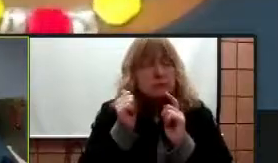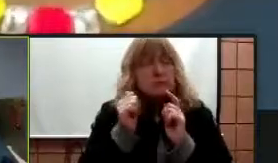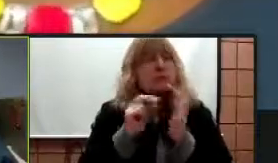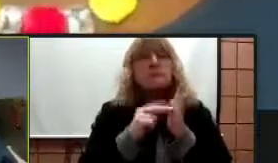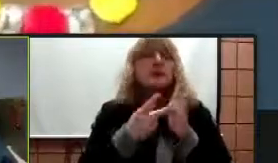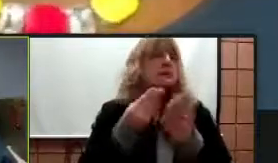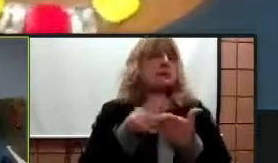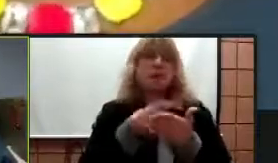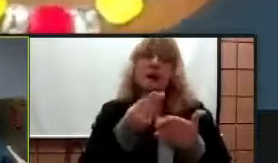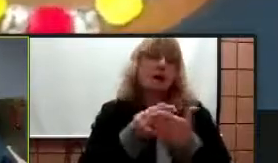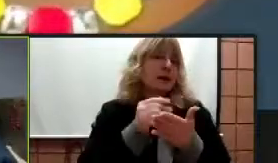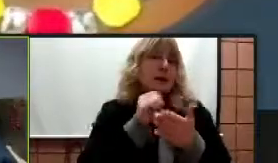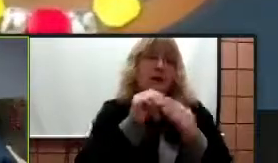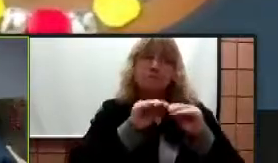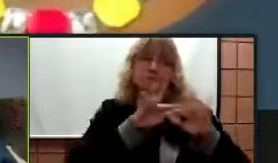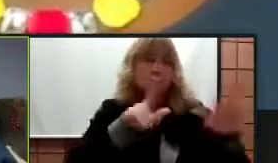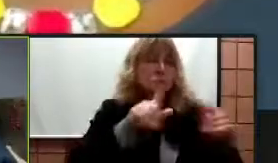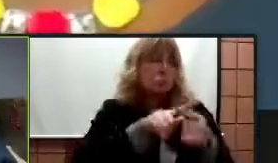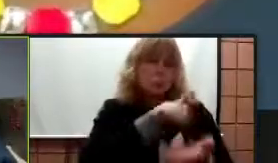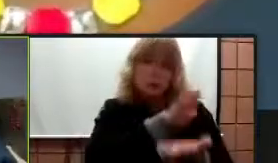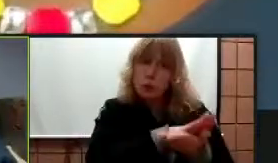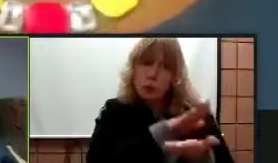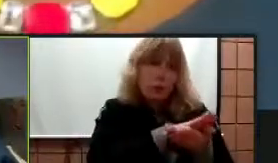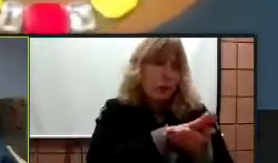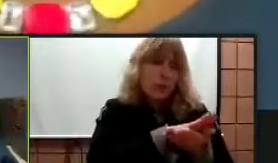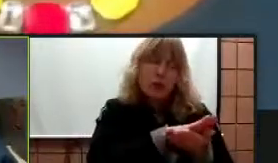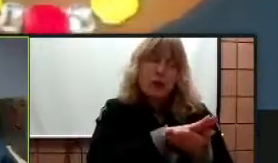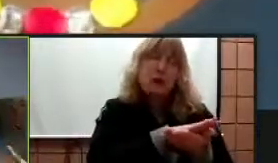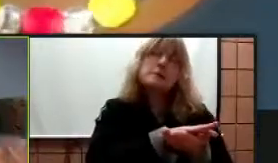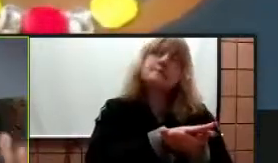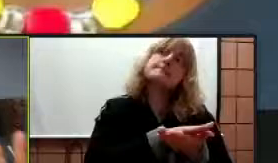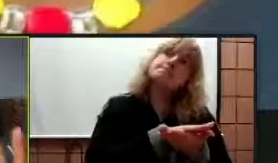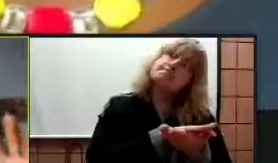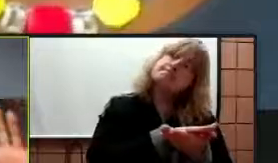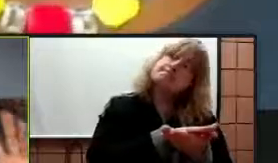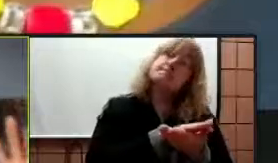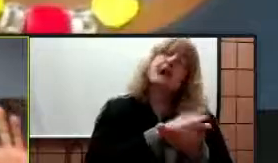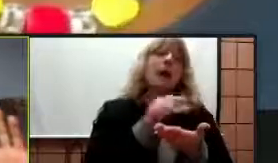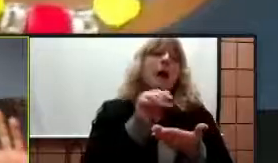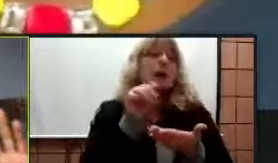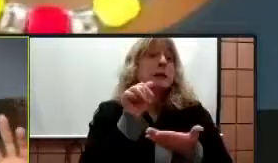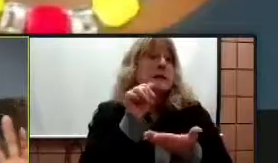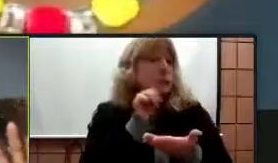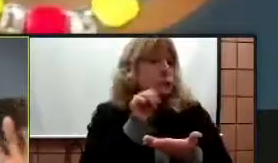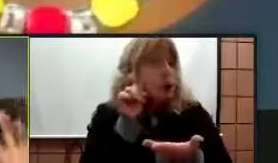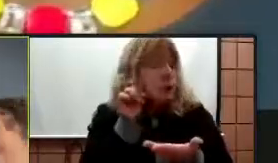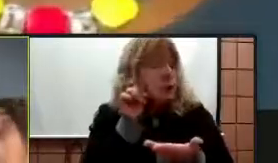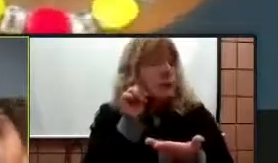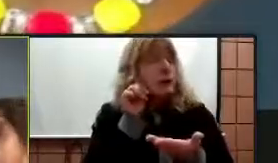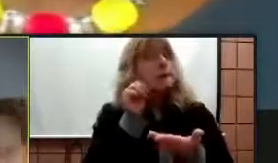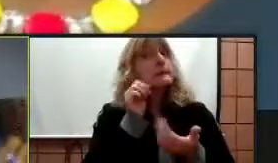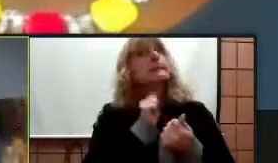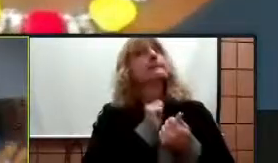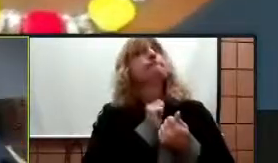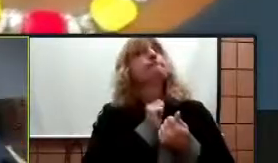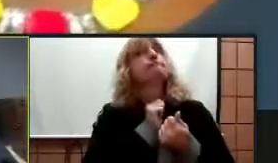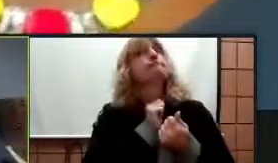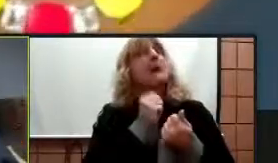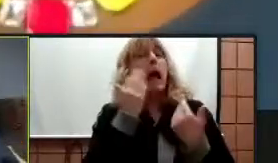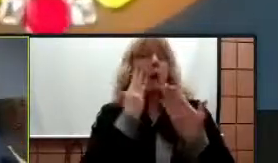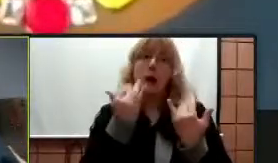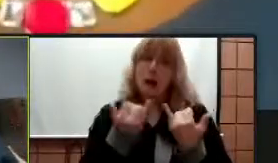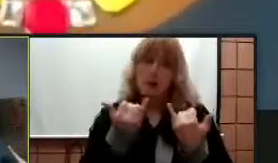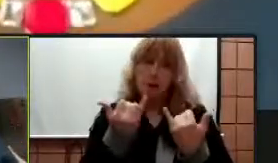additional thing that's kind of been tied into this. I don't know where it stands as of right now, but as of